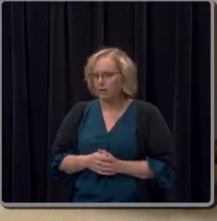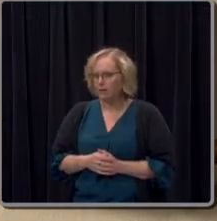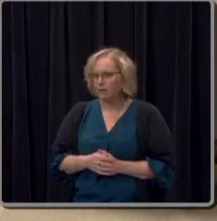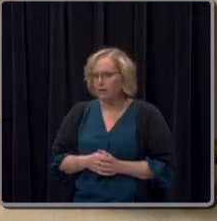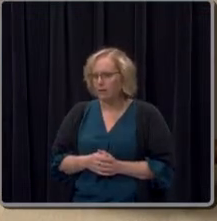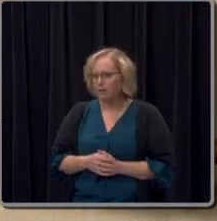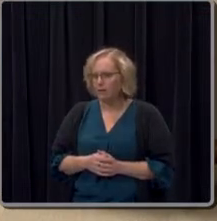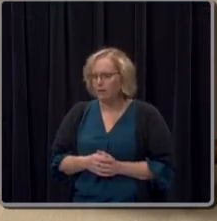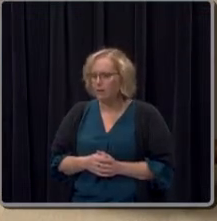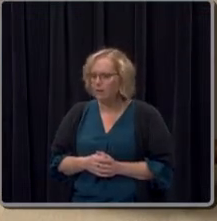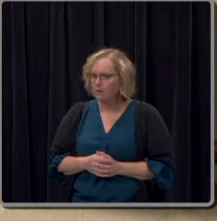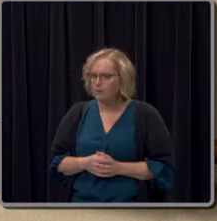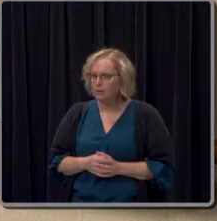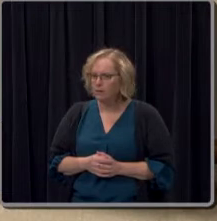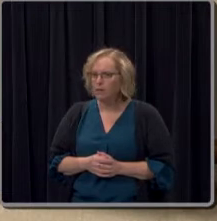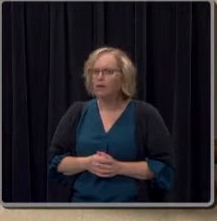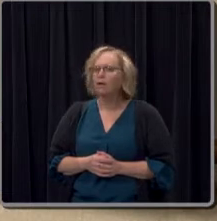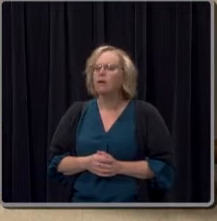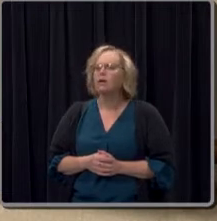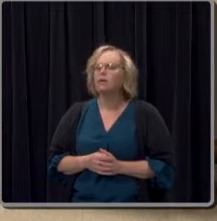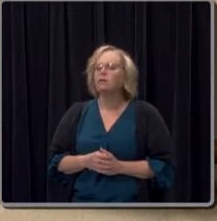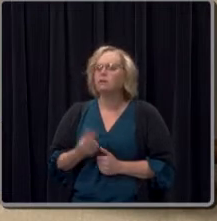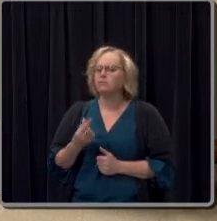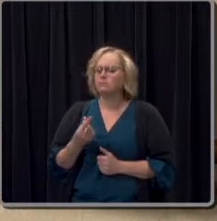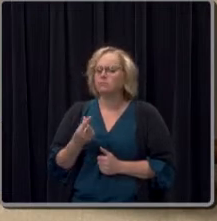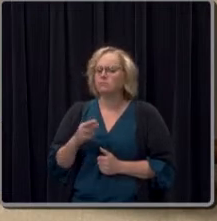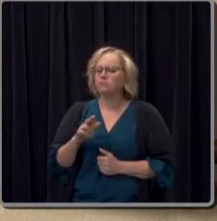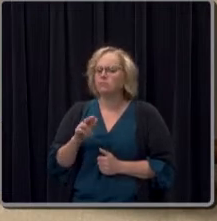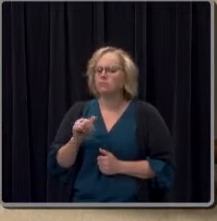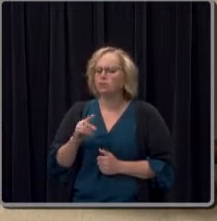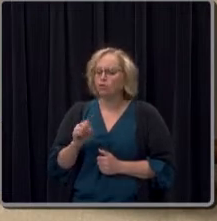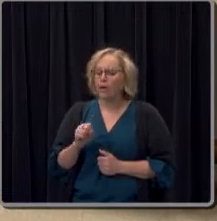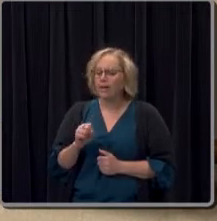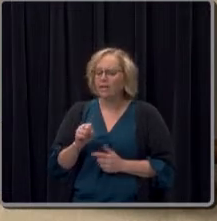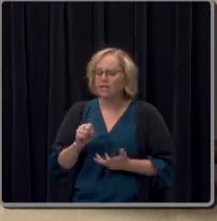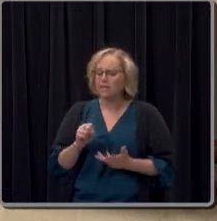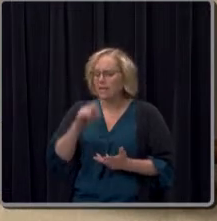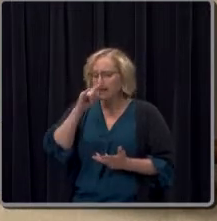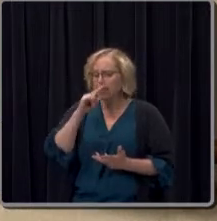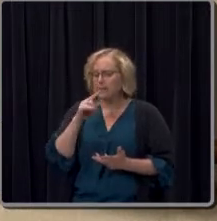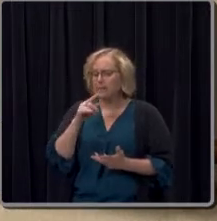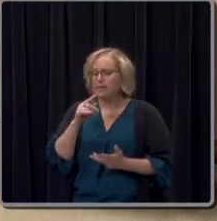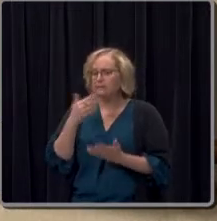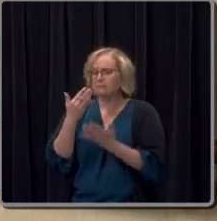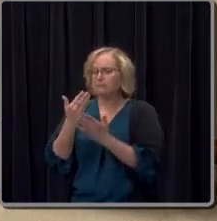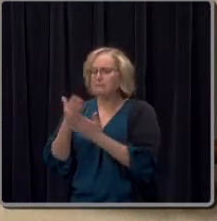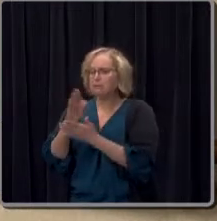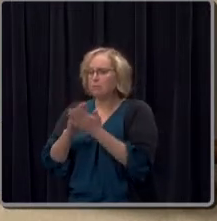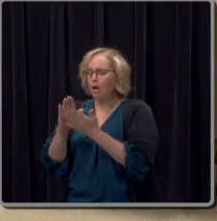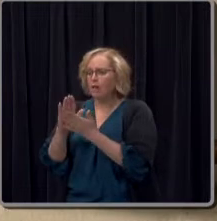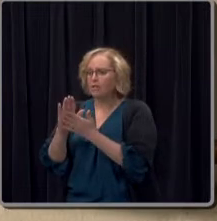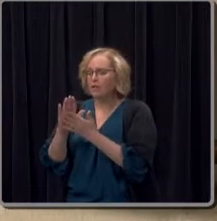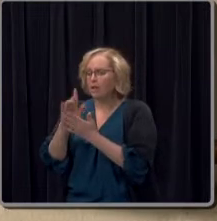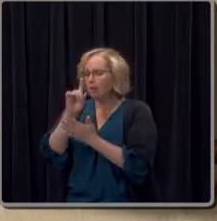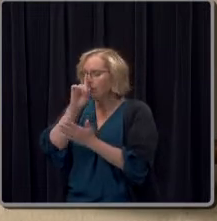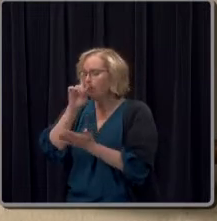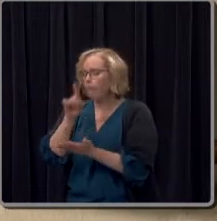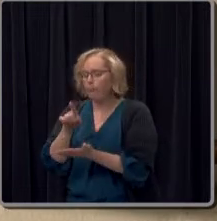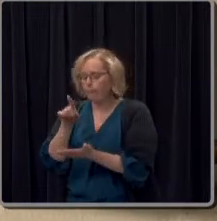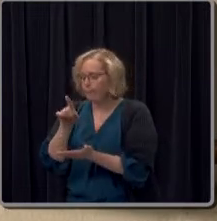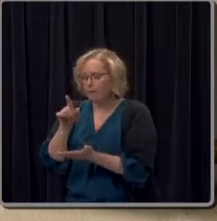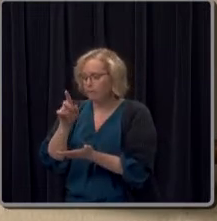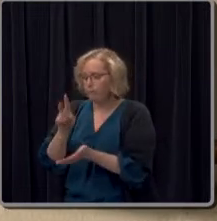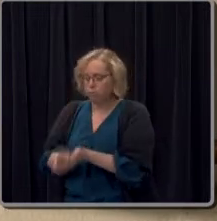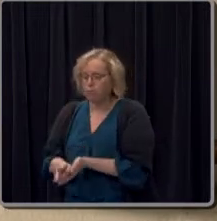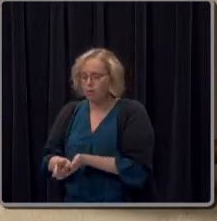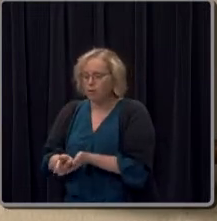Grades, kids get to college, they fall on their face because they've always gotten A's. They don't expect to fail